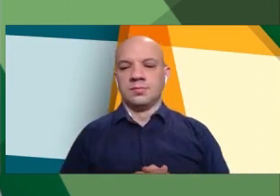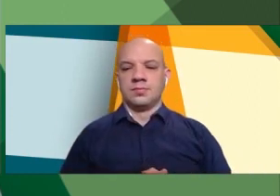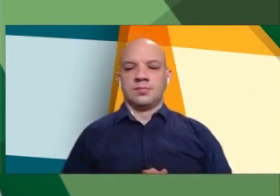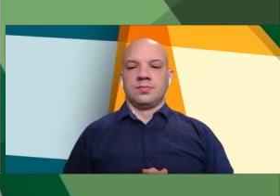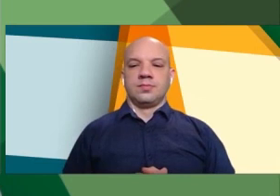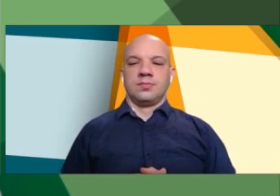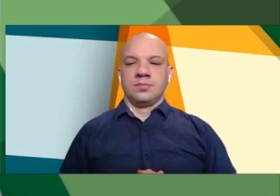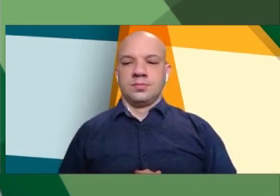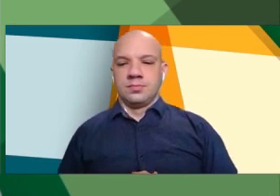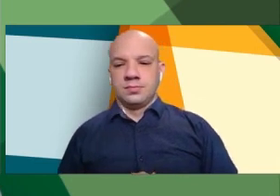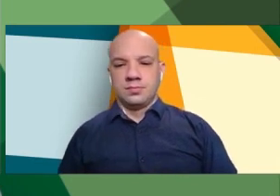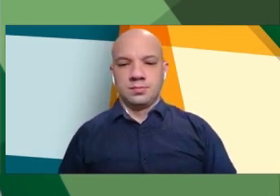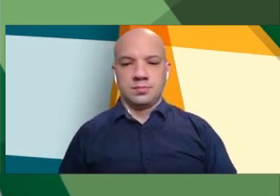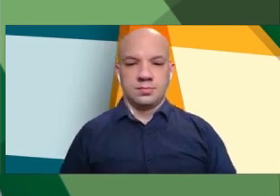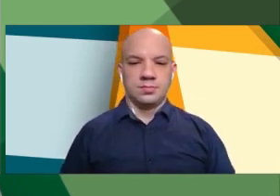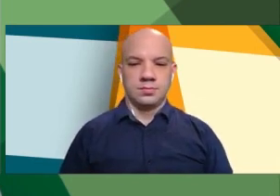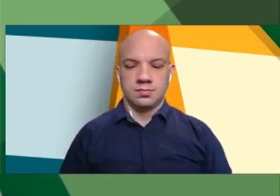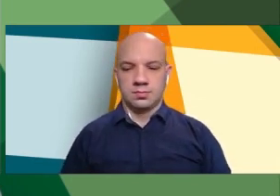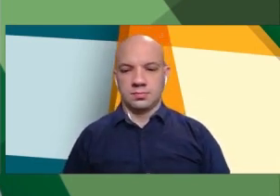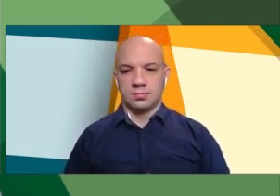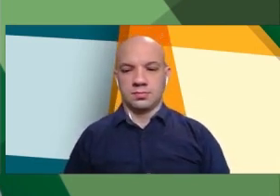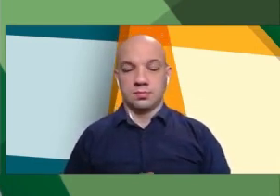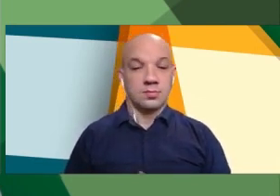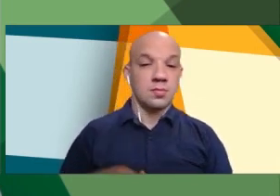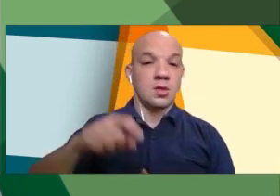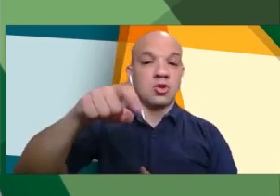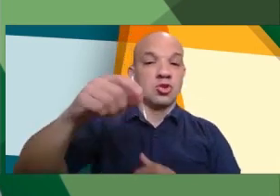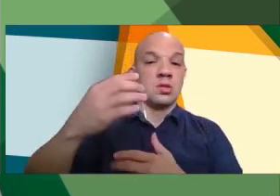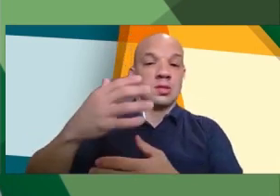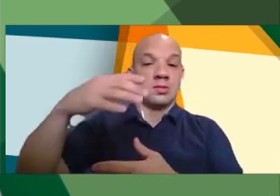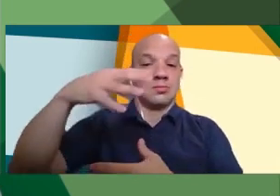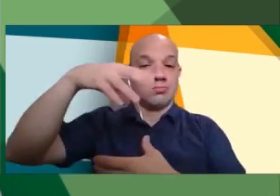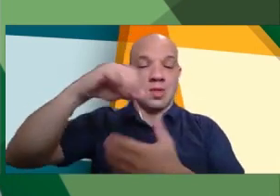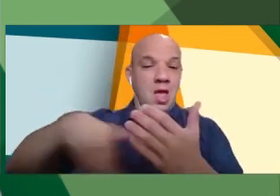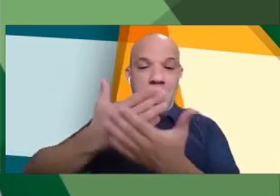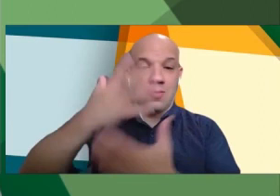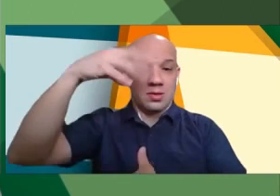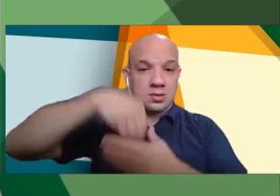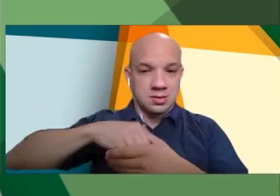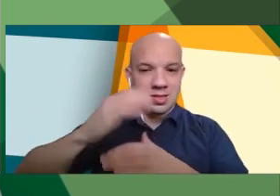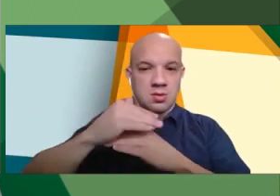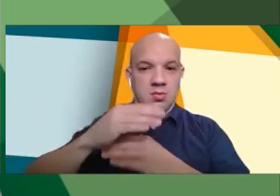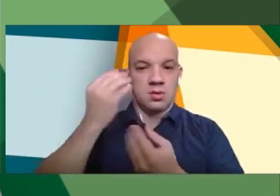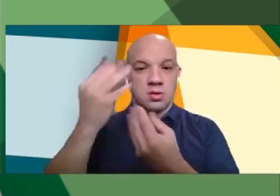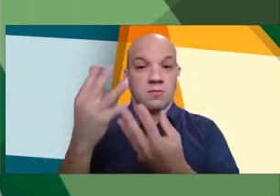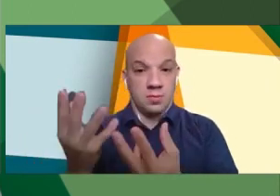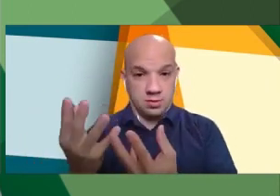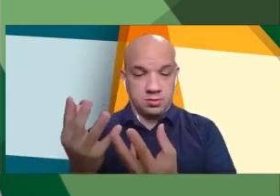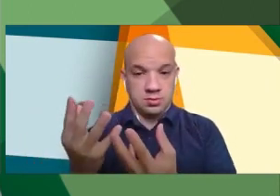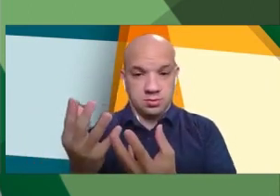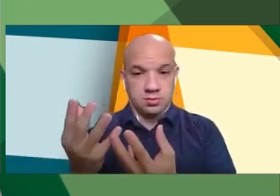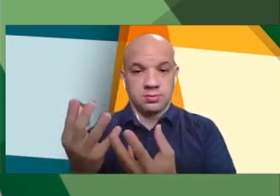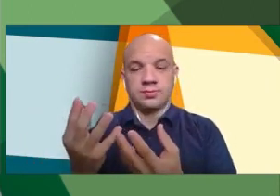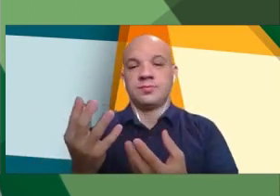The Section 3 plan should contain the minimum information. That Section 3 plan should have